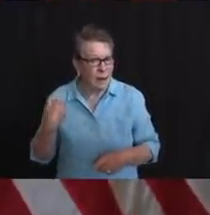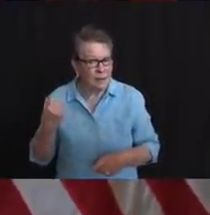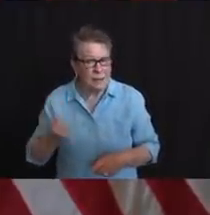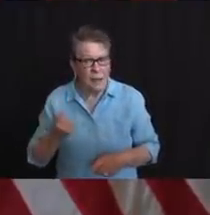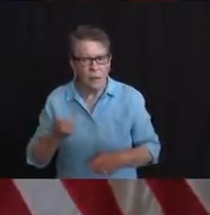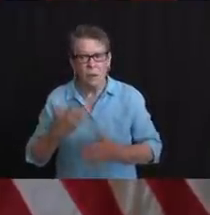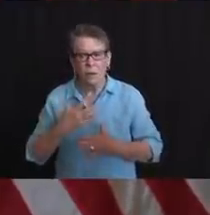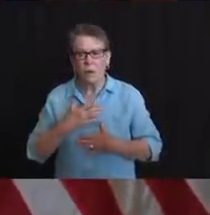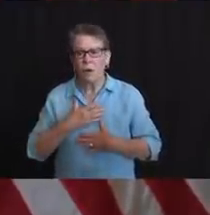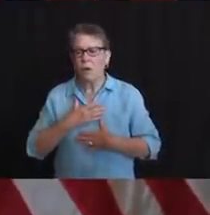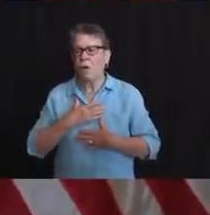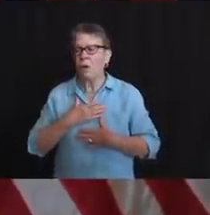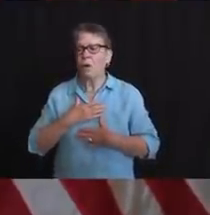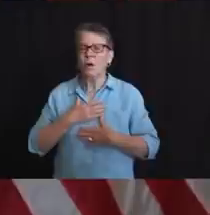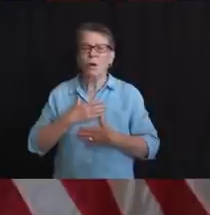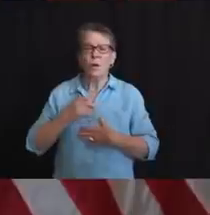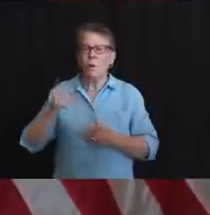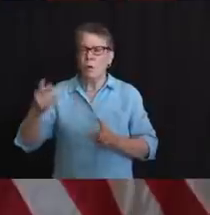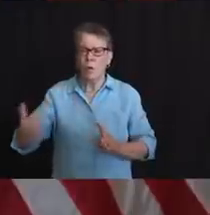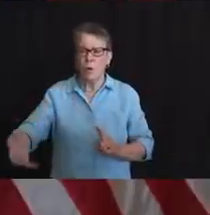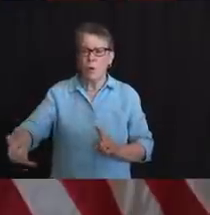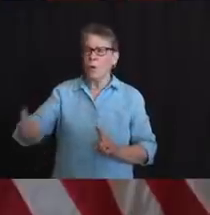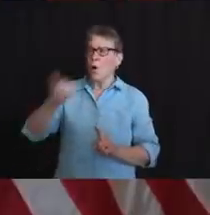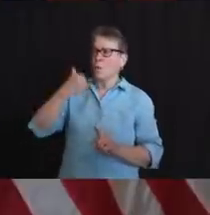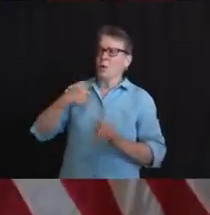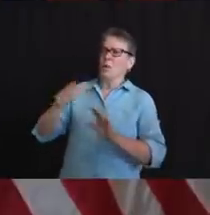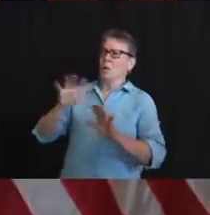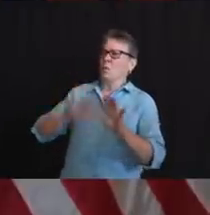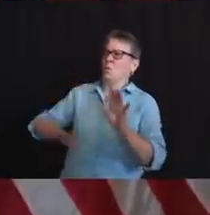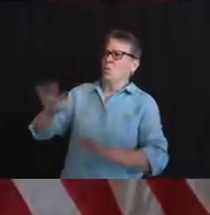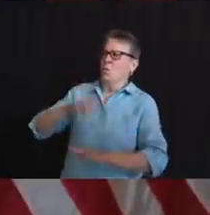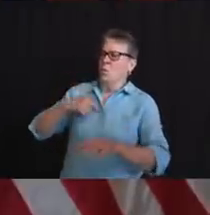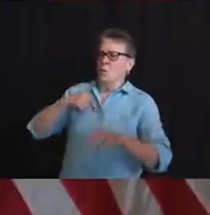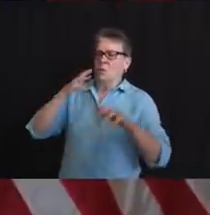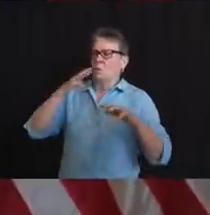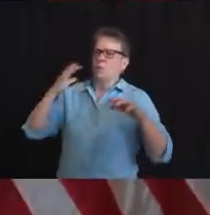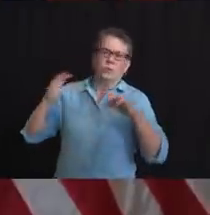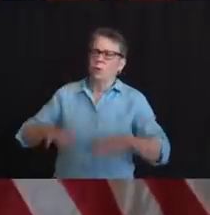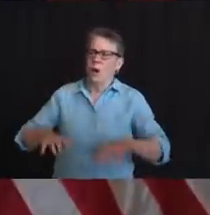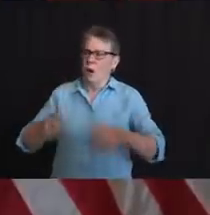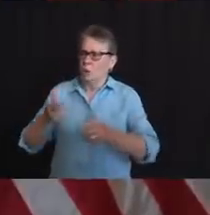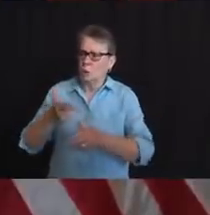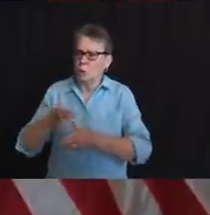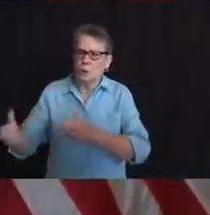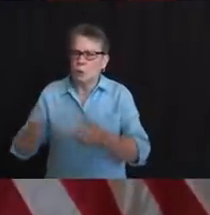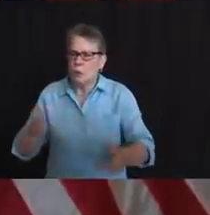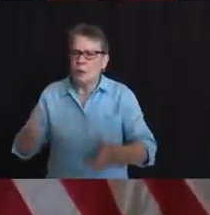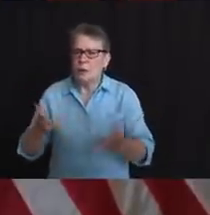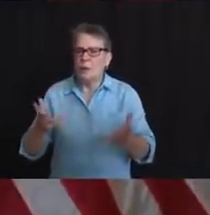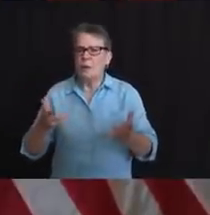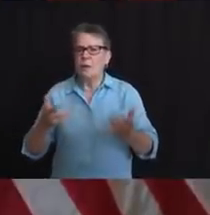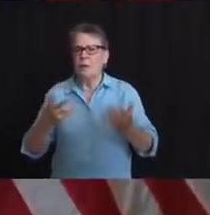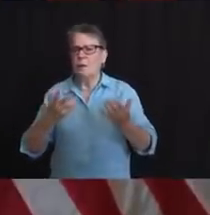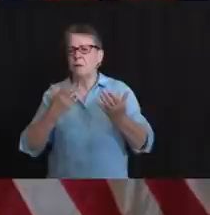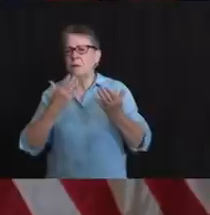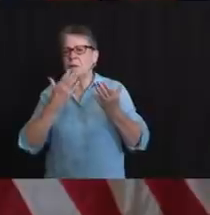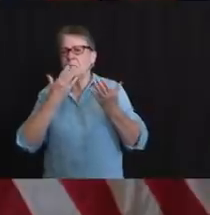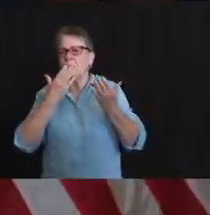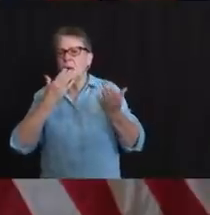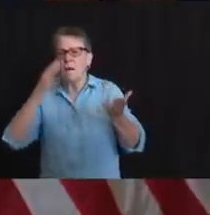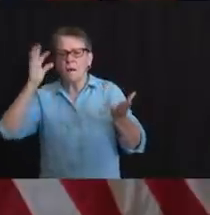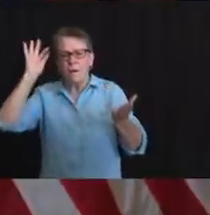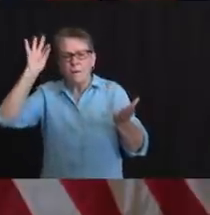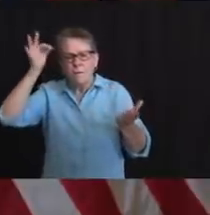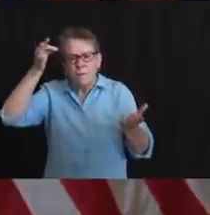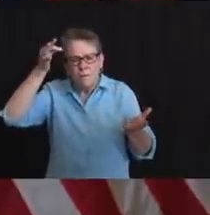details that I did early this morning from that press conference, but just to thank the federal, state, the county, and the local